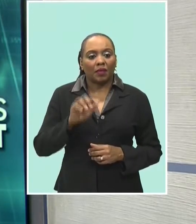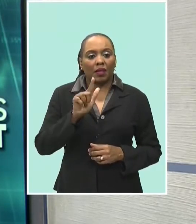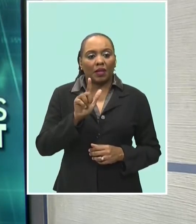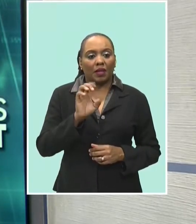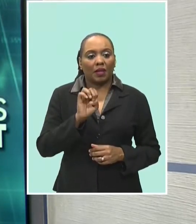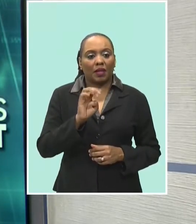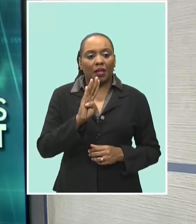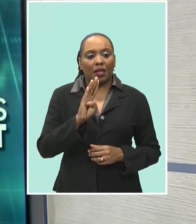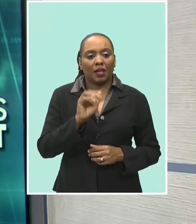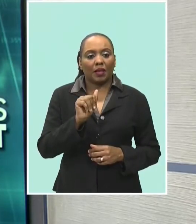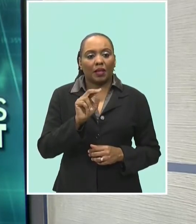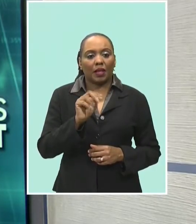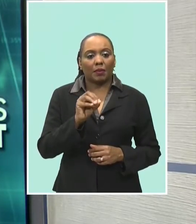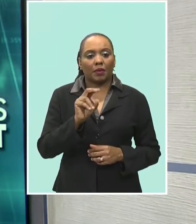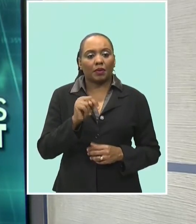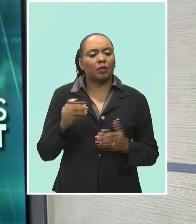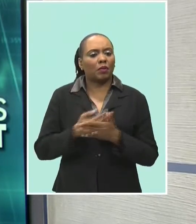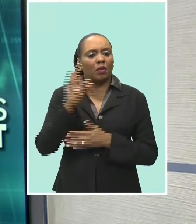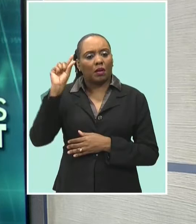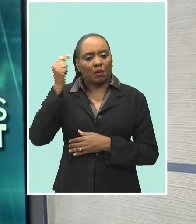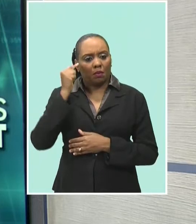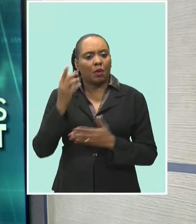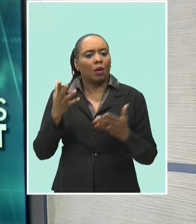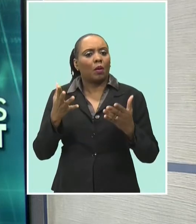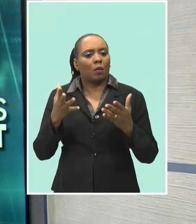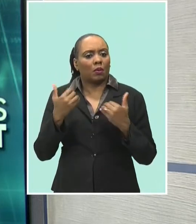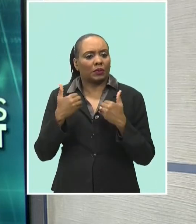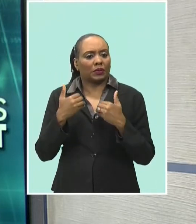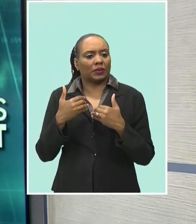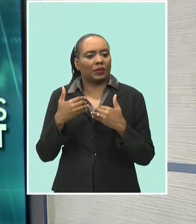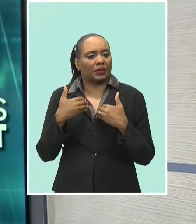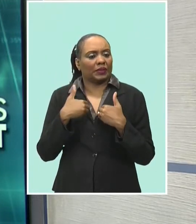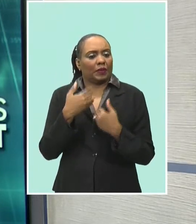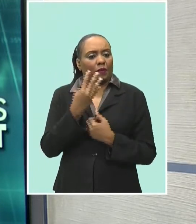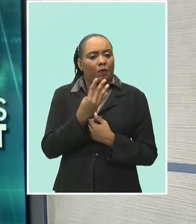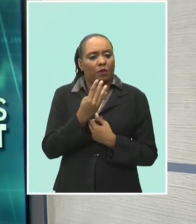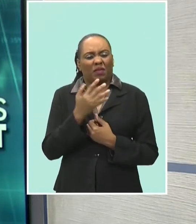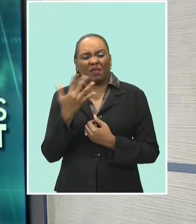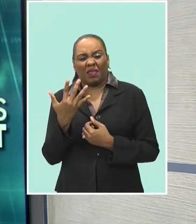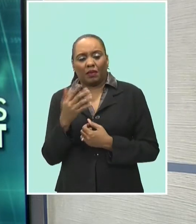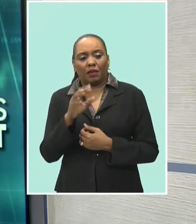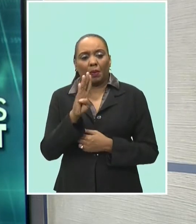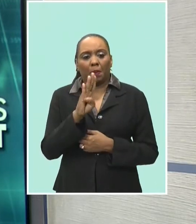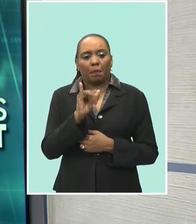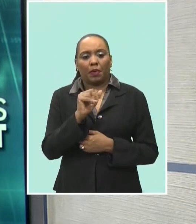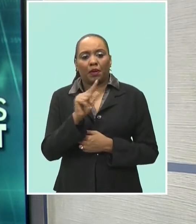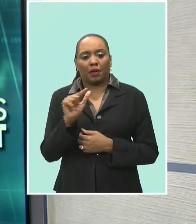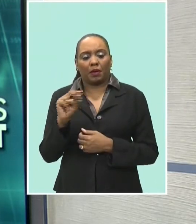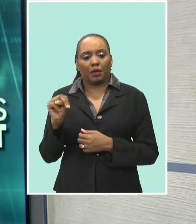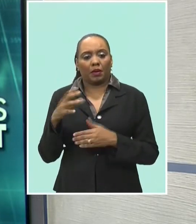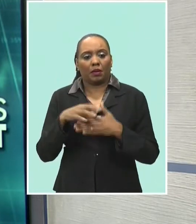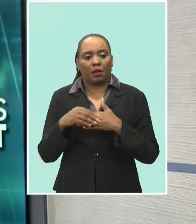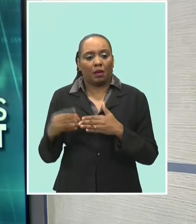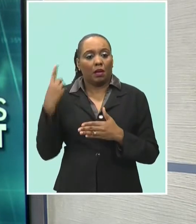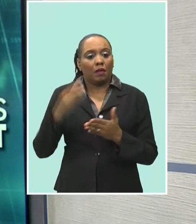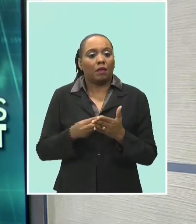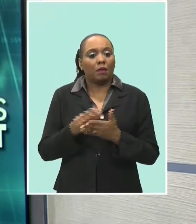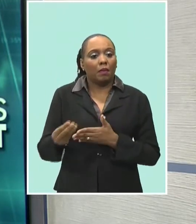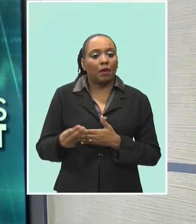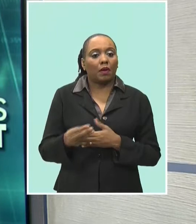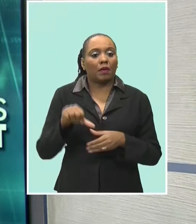Lebanon's new government is looking to secure $4 to $5 billion in soft loans from international donors to finance purchases of